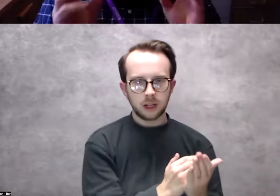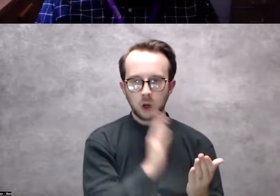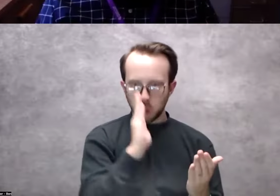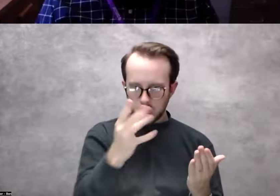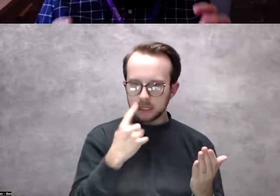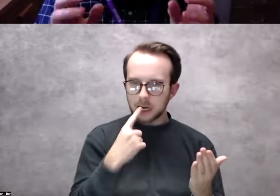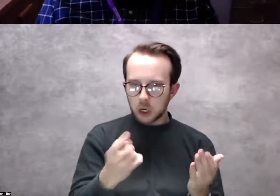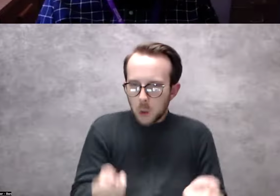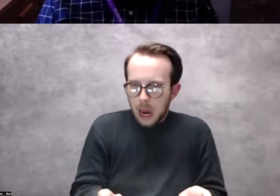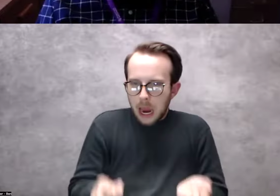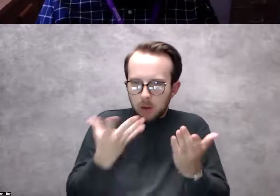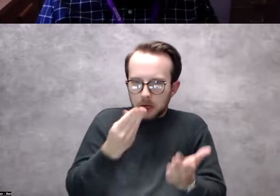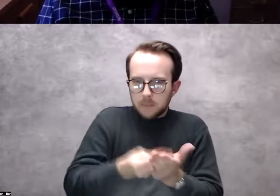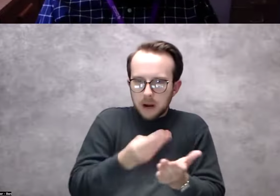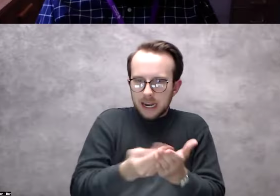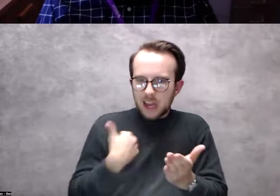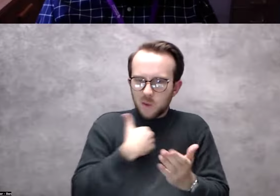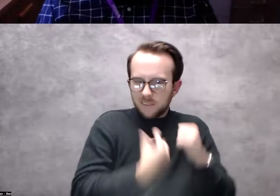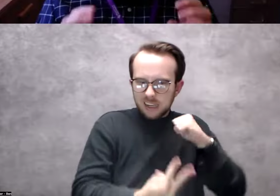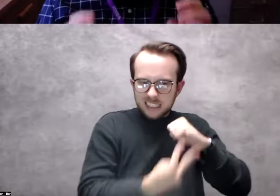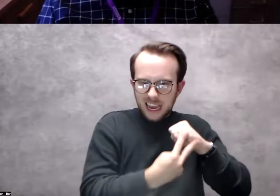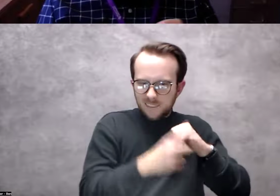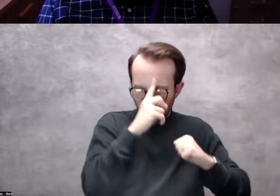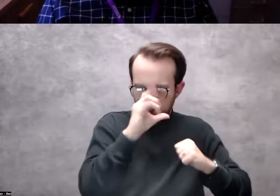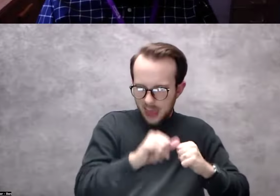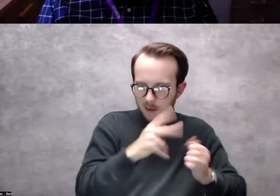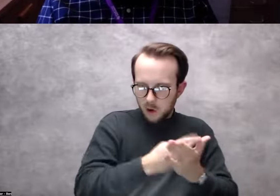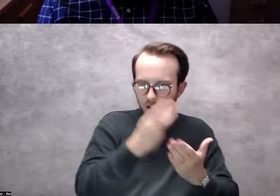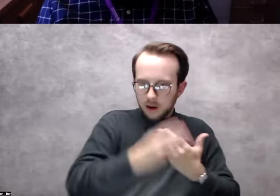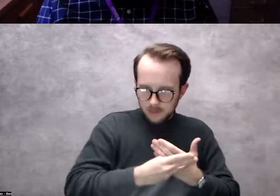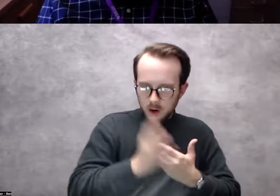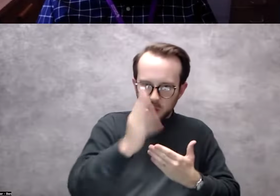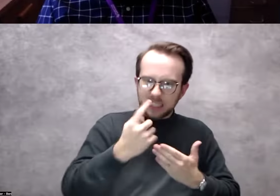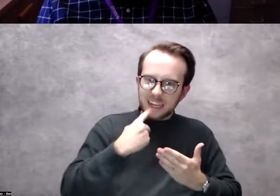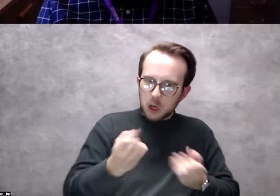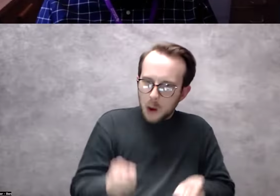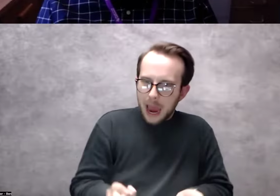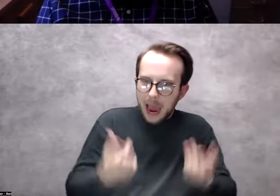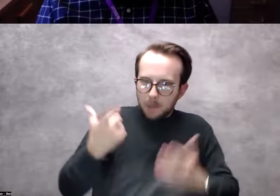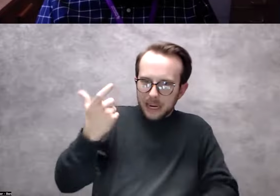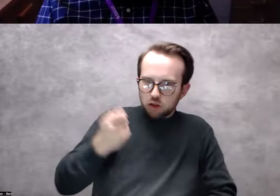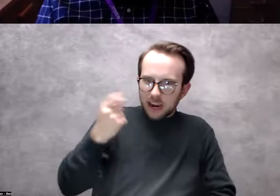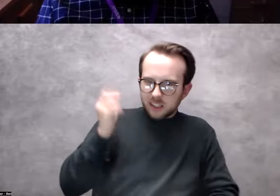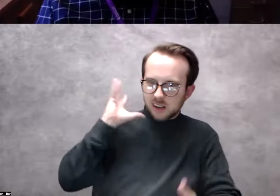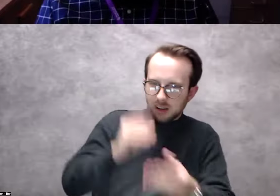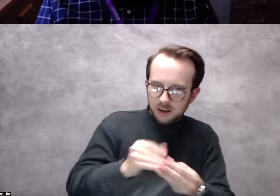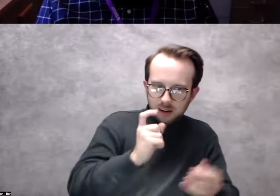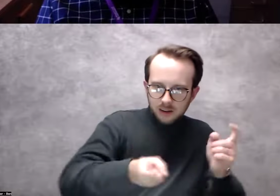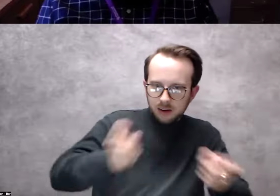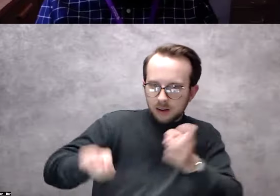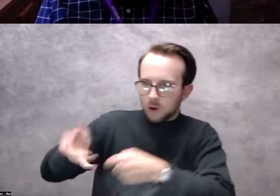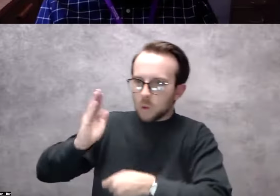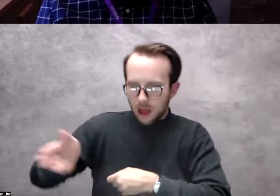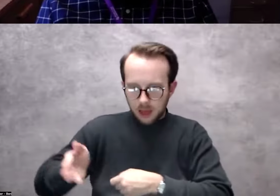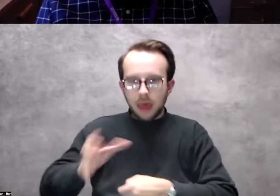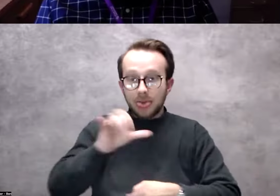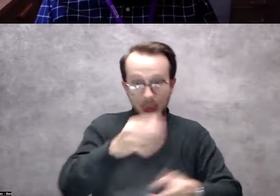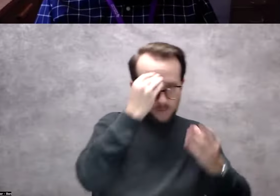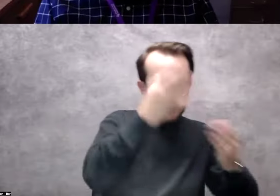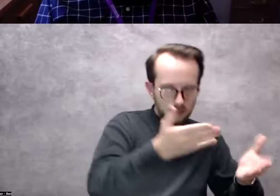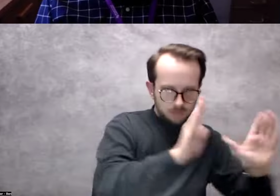been set aside for that program, and they'll tell you how many grants they anticipate funding. So you get that information. With a